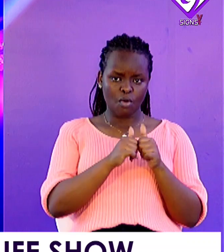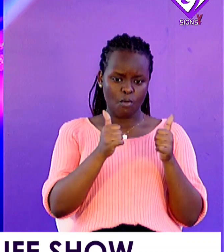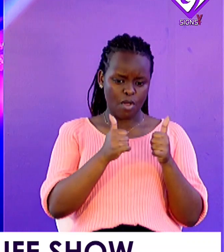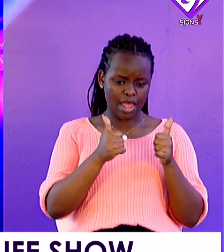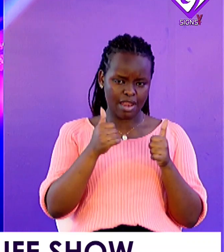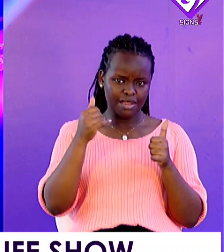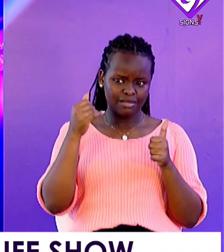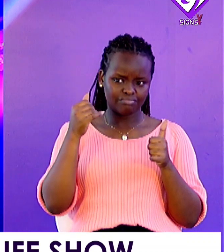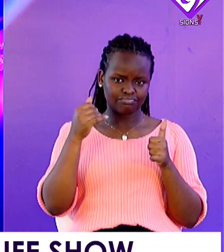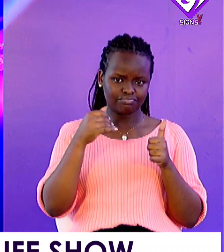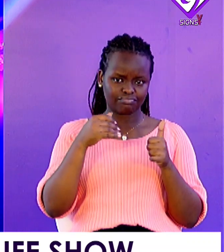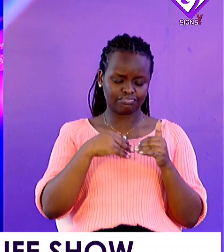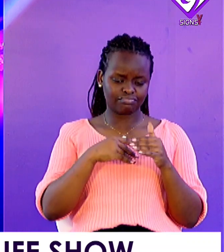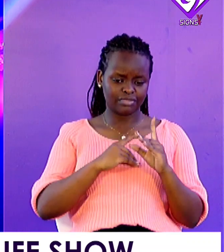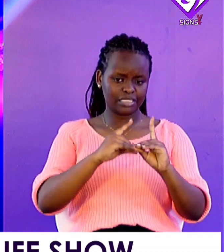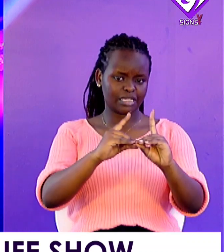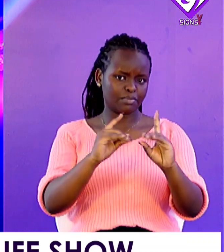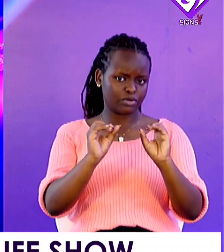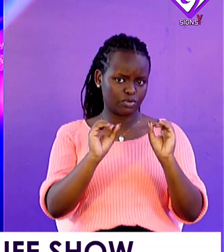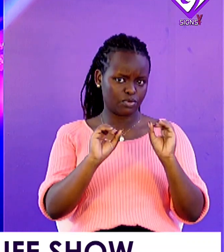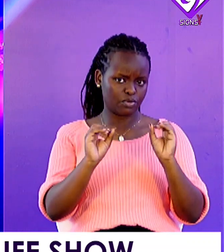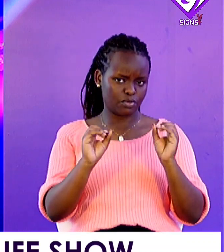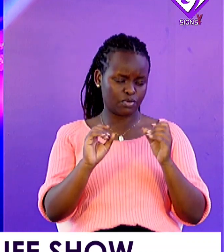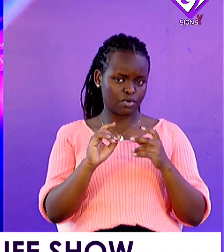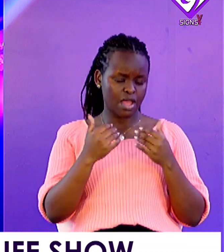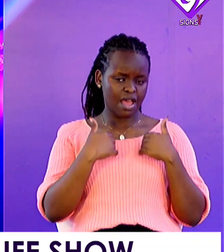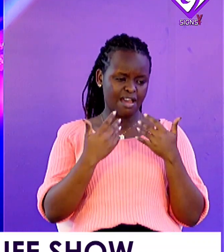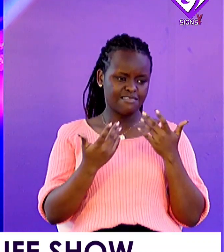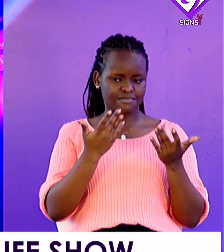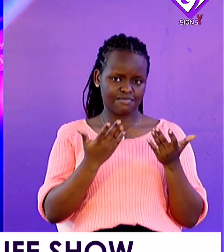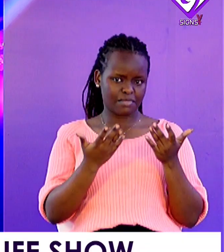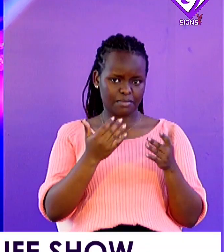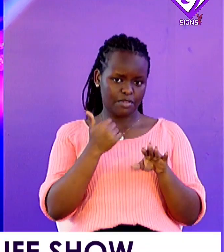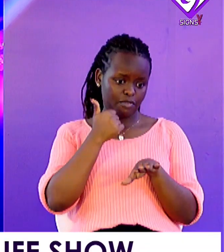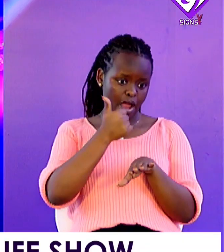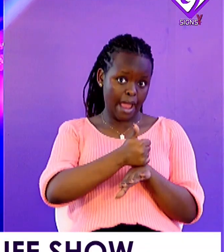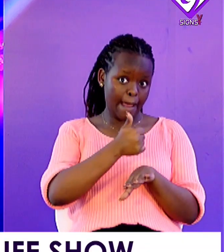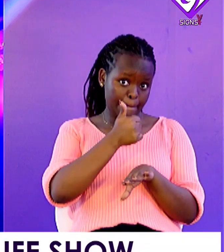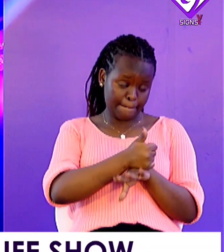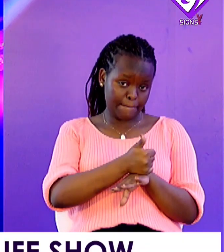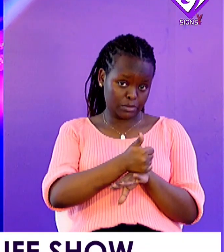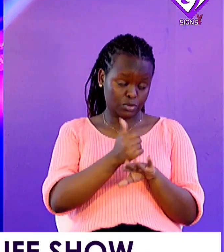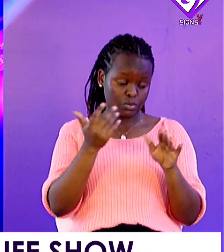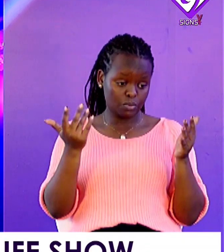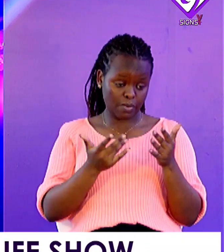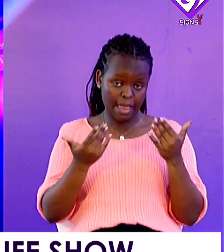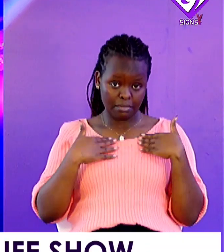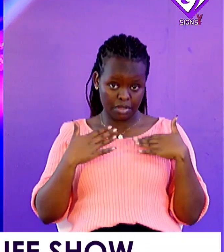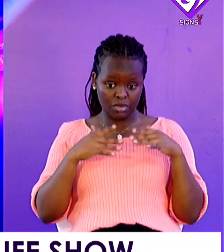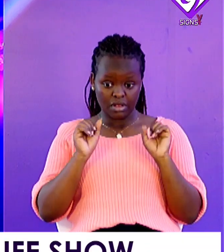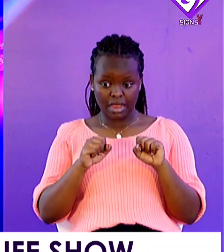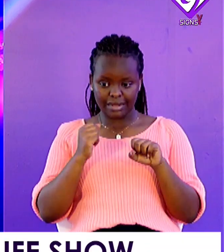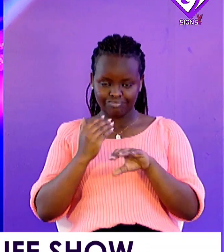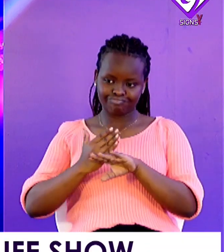there is a likelihood of abuse, or whereby people may go